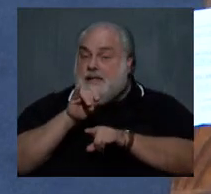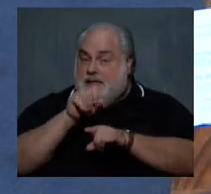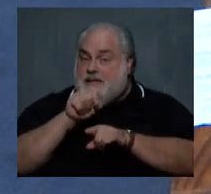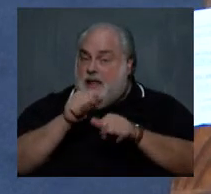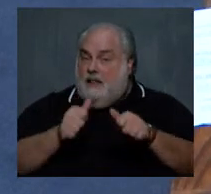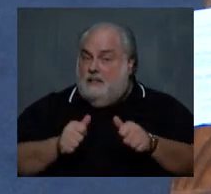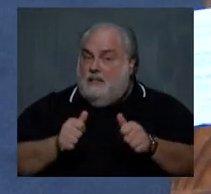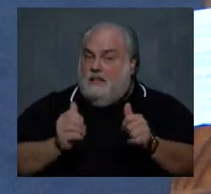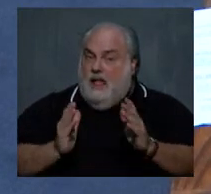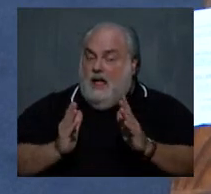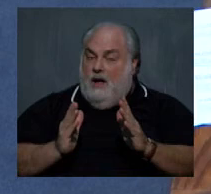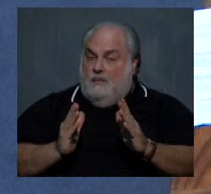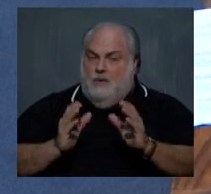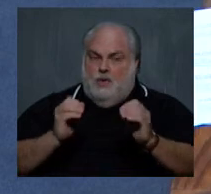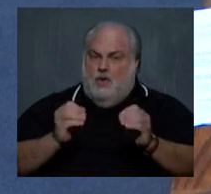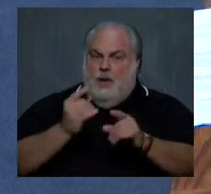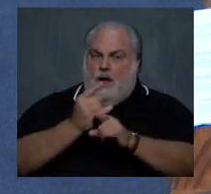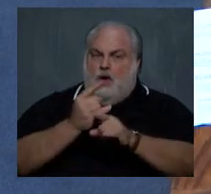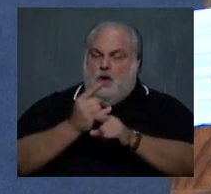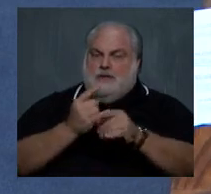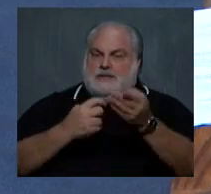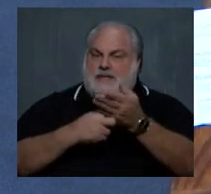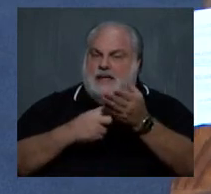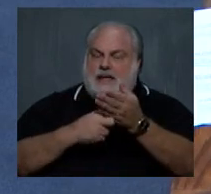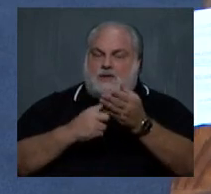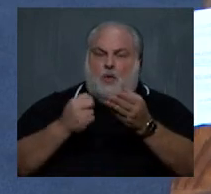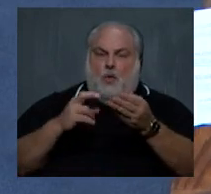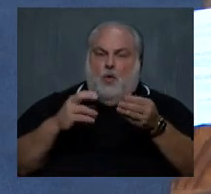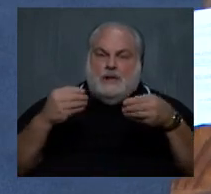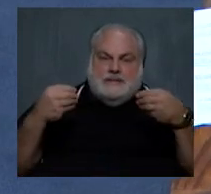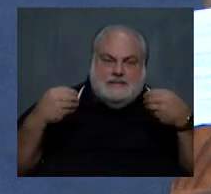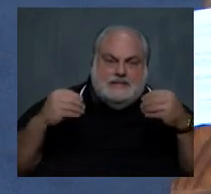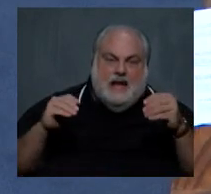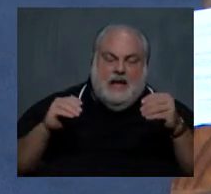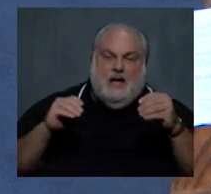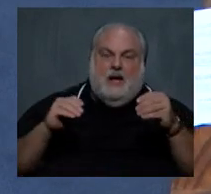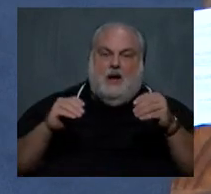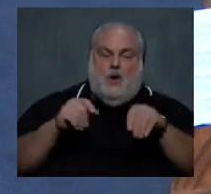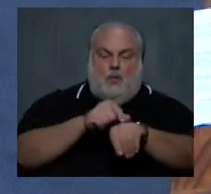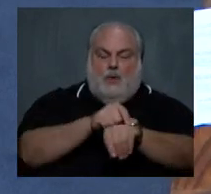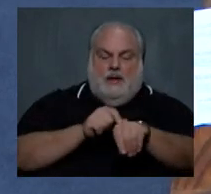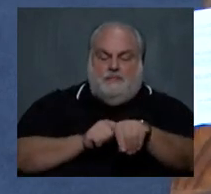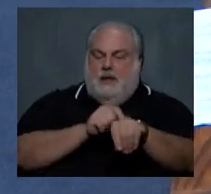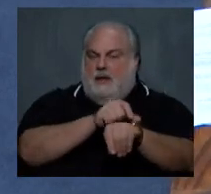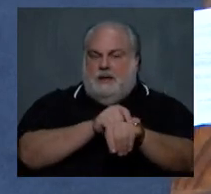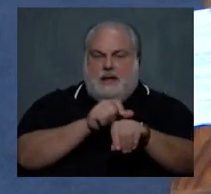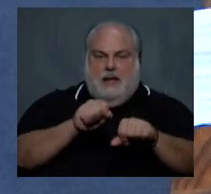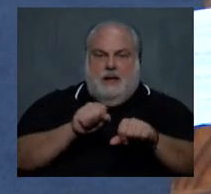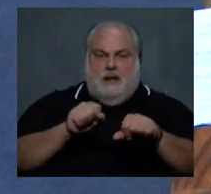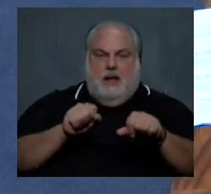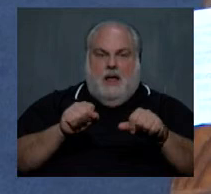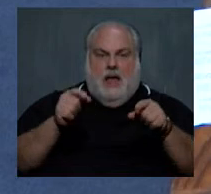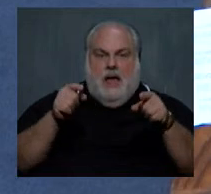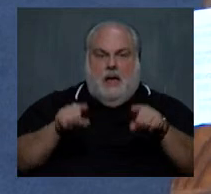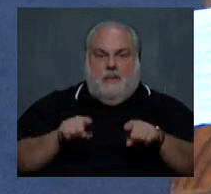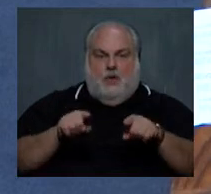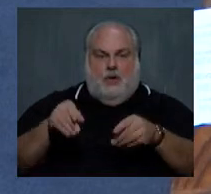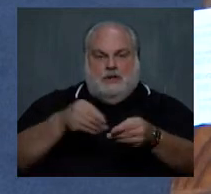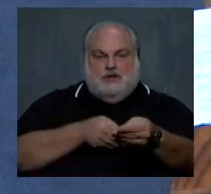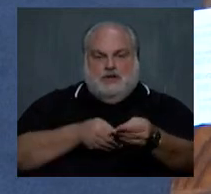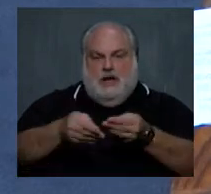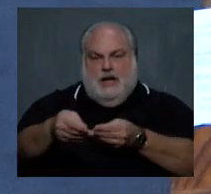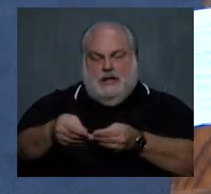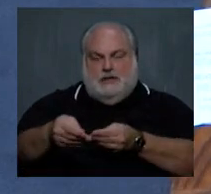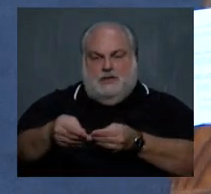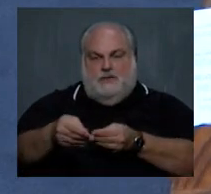association with the event, but no alcohol tickets for alcohol or wristbands or any of their products can be sold or exchanged for